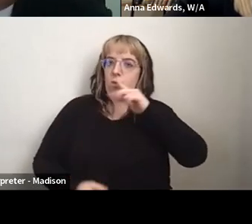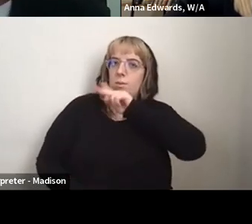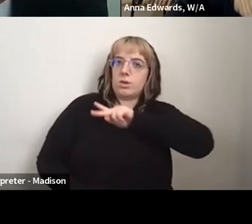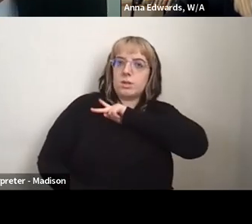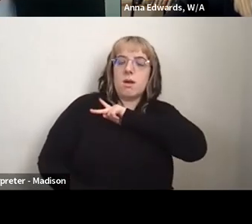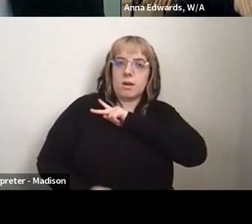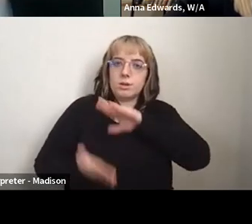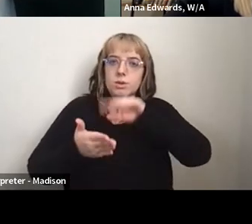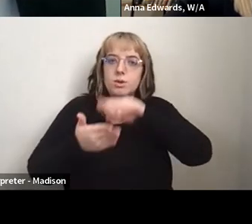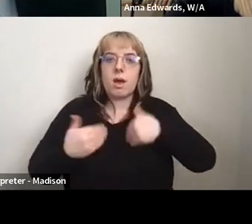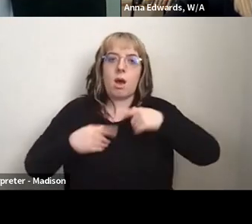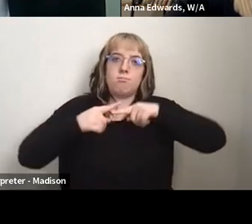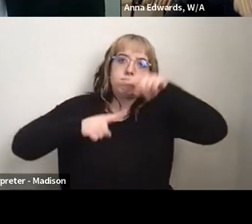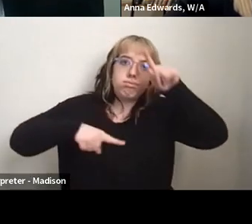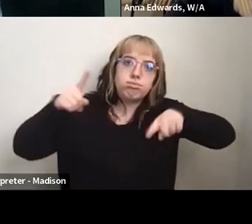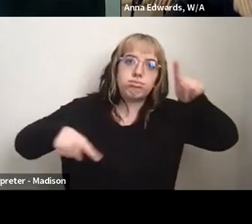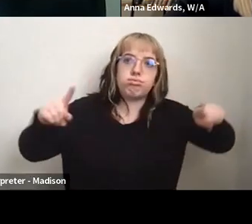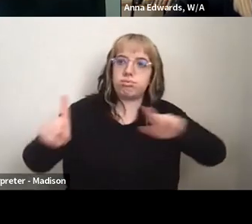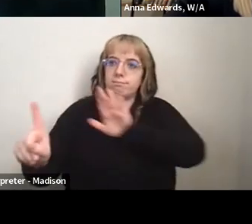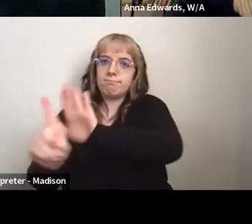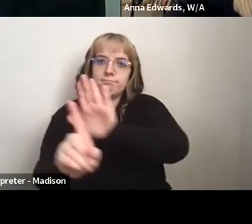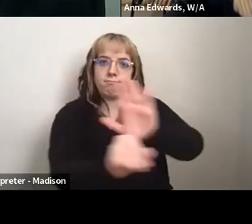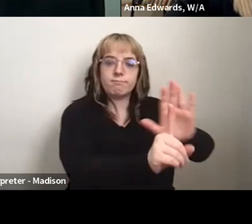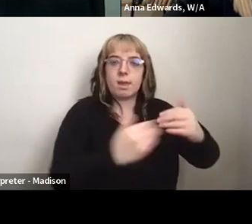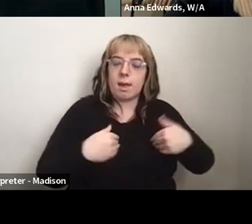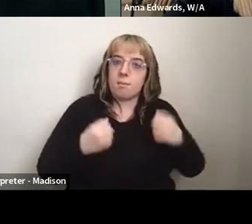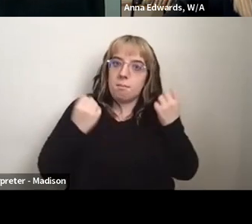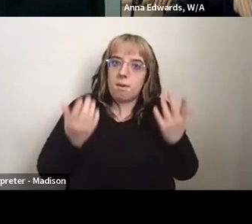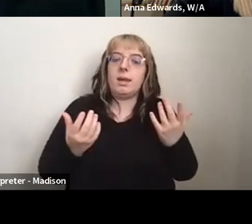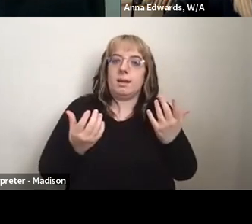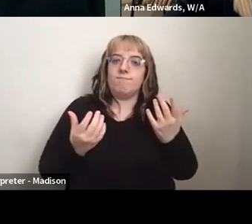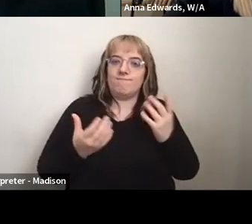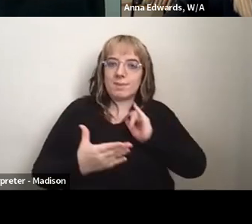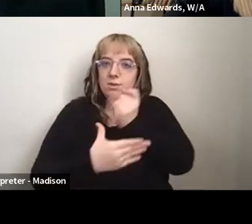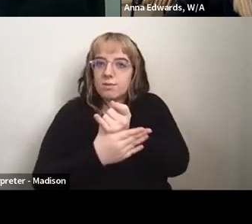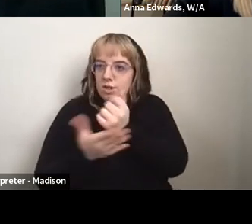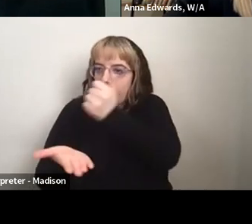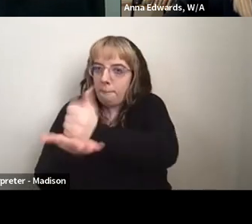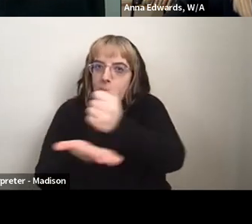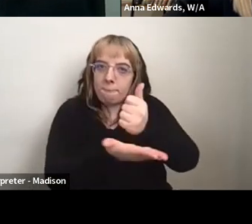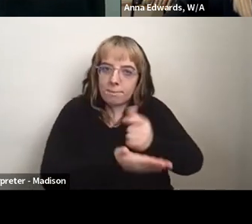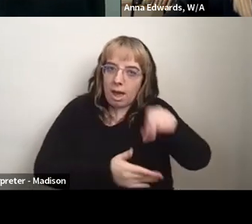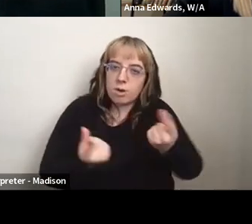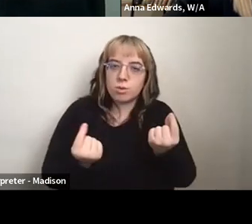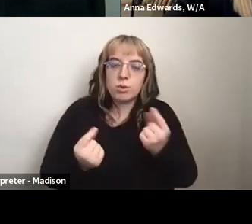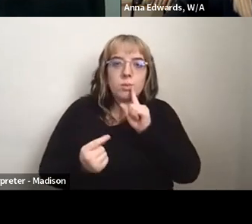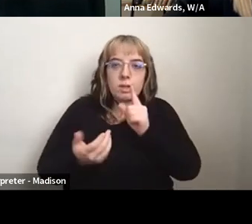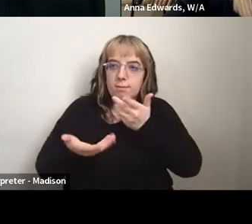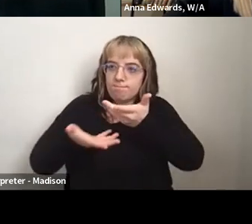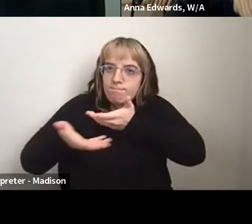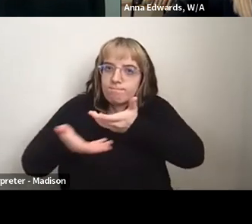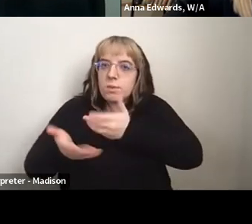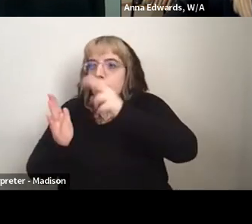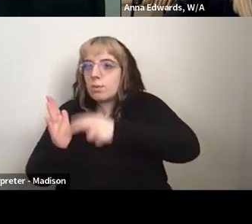different levels and we knew that we had a lot of interventions. So we really worked with reading,